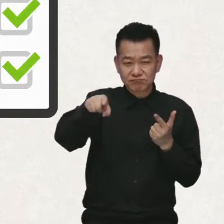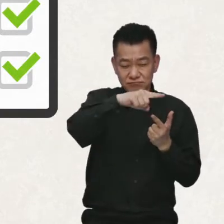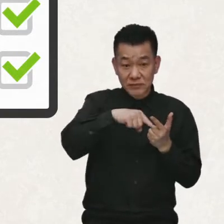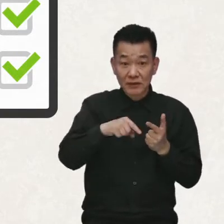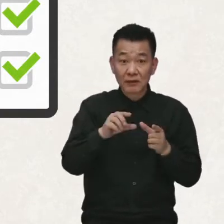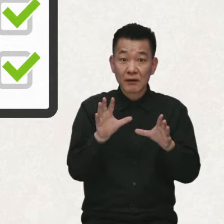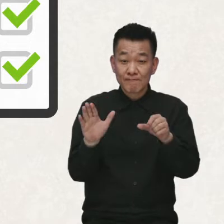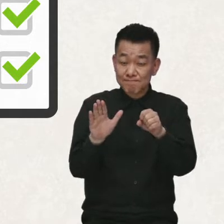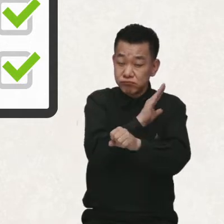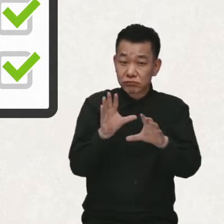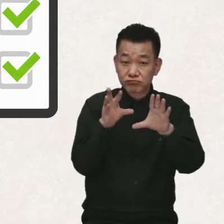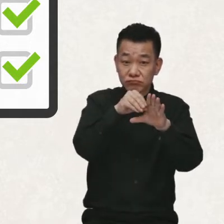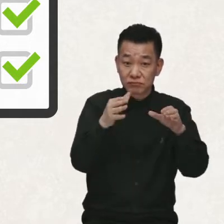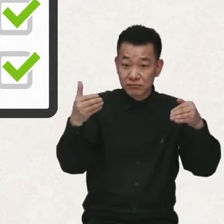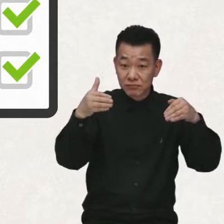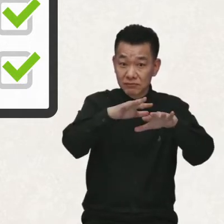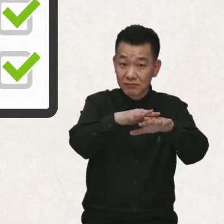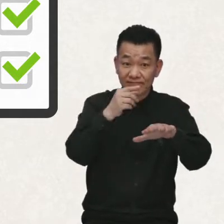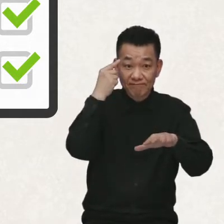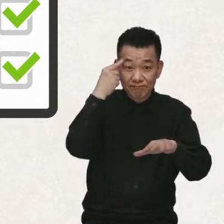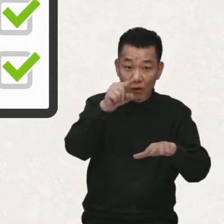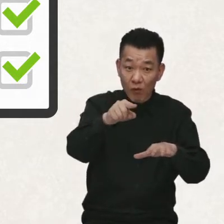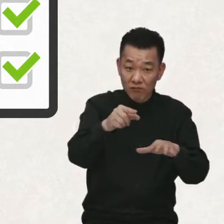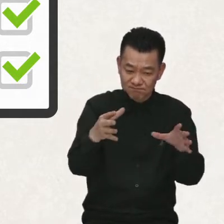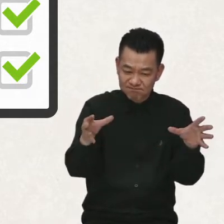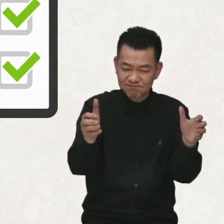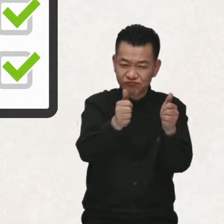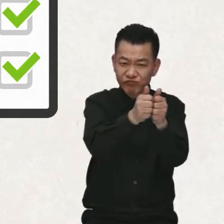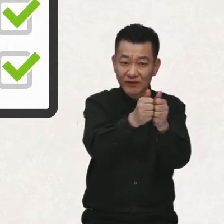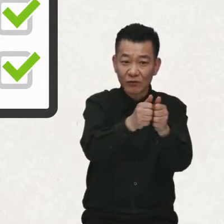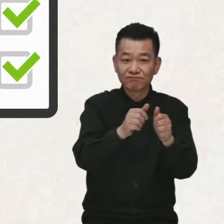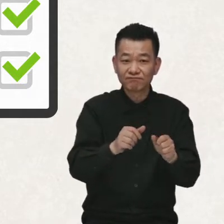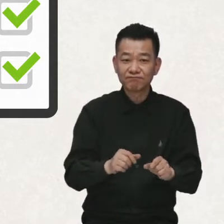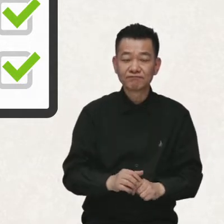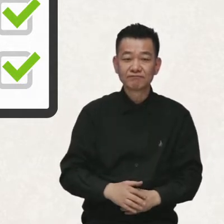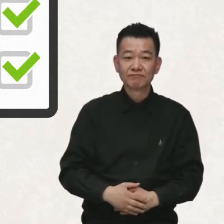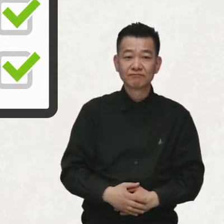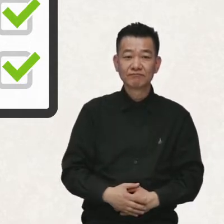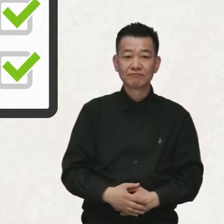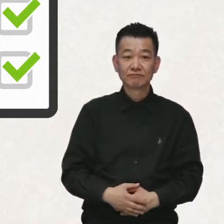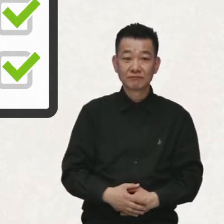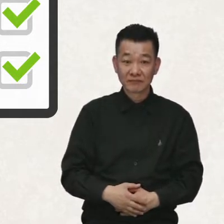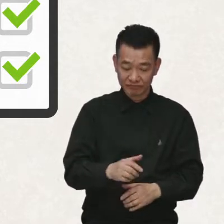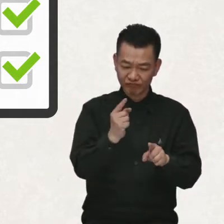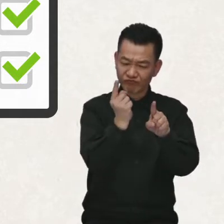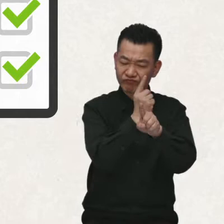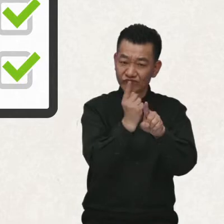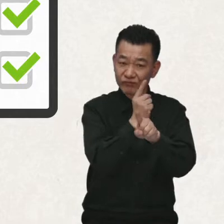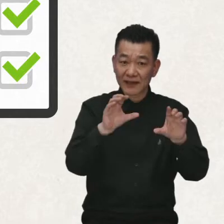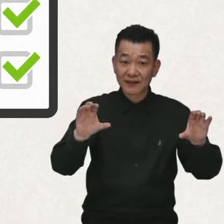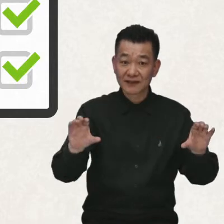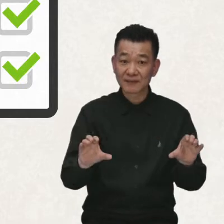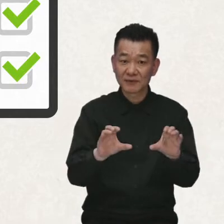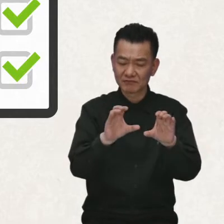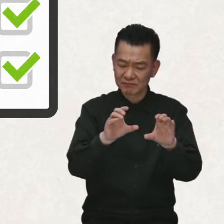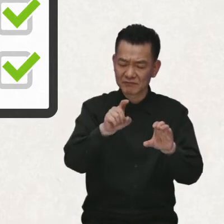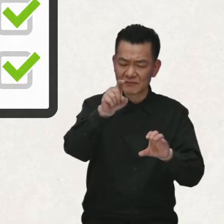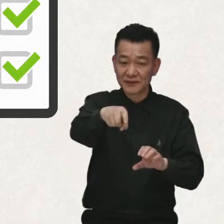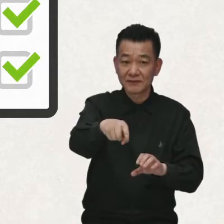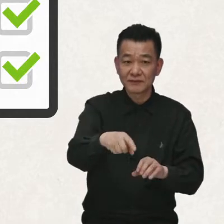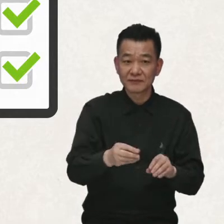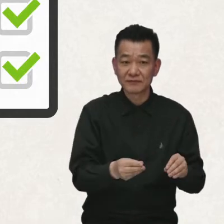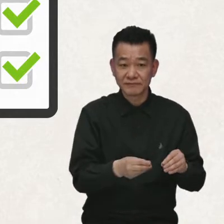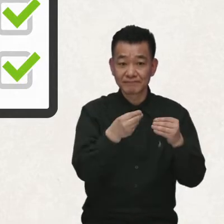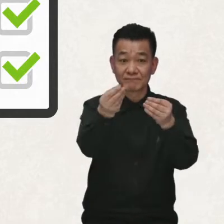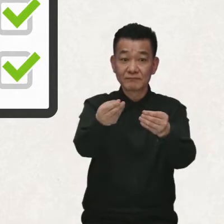maximum independence, full physical, mental, social, and vocational ability, and full inclusion and